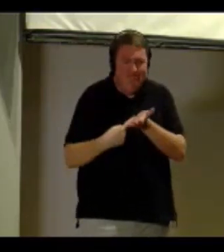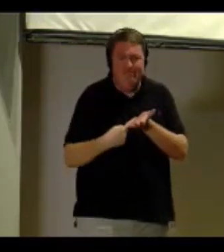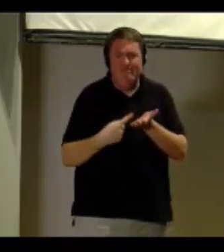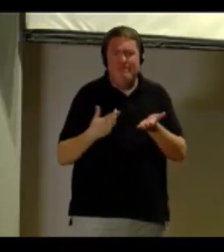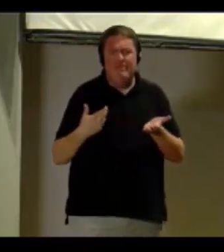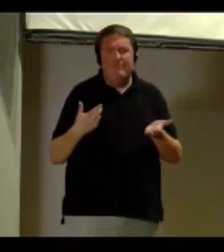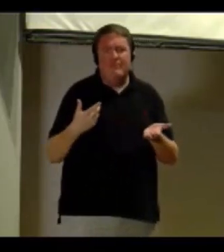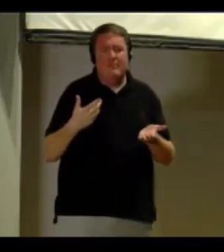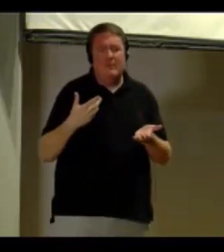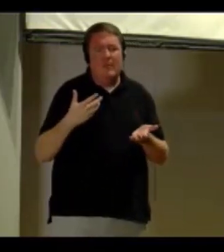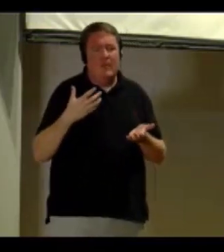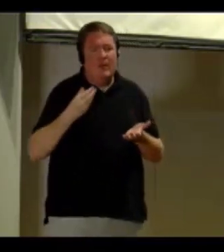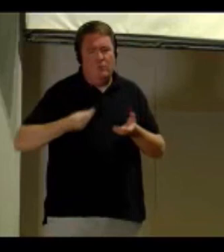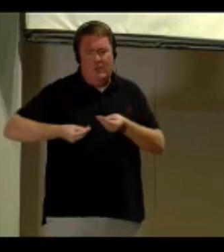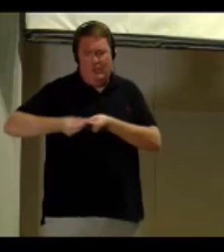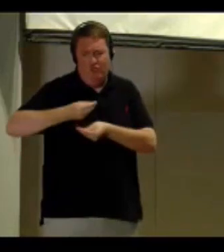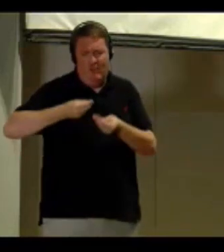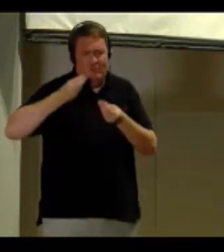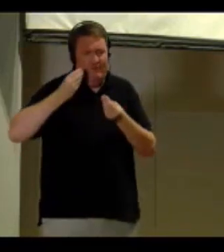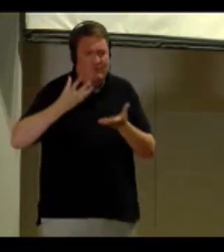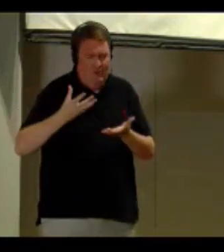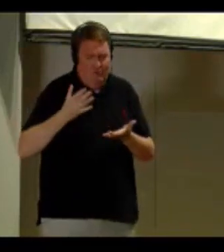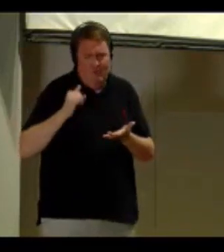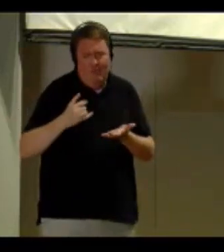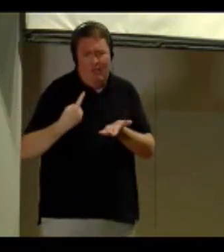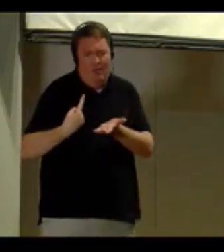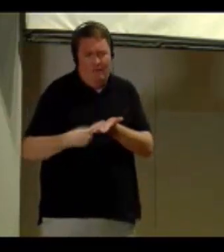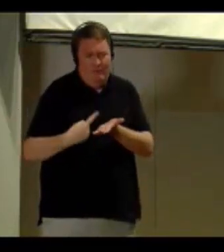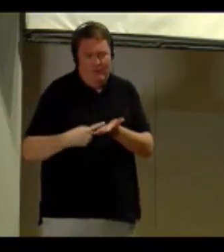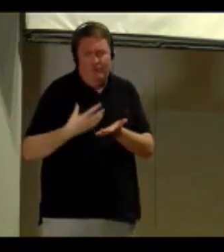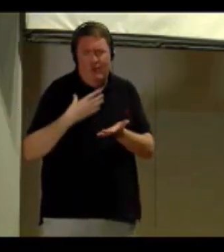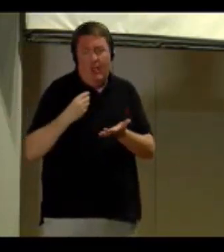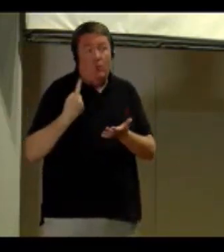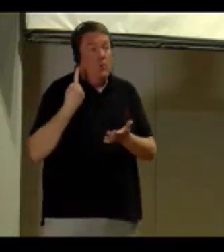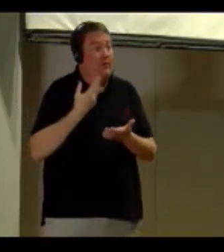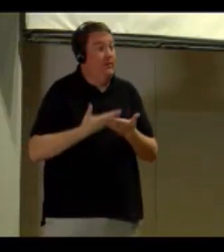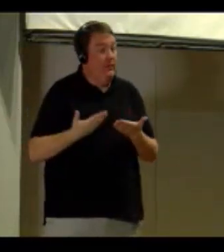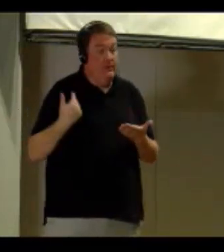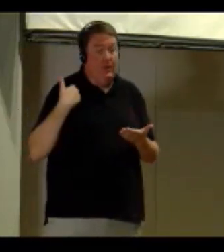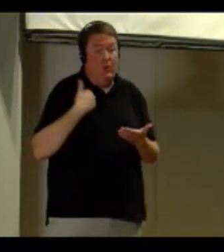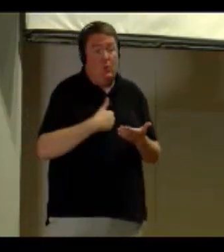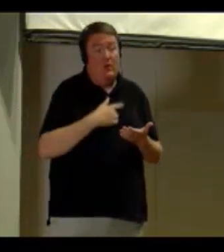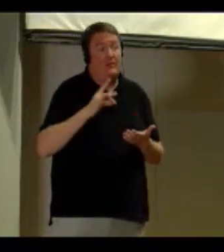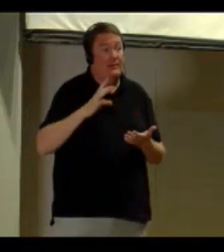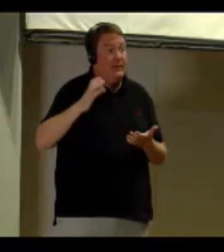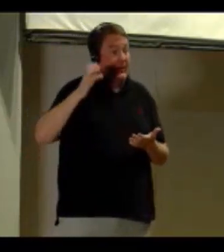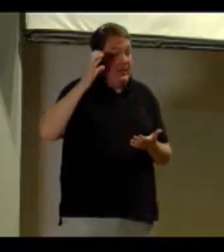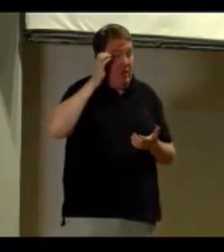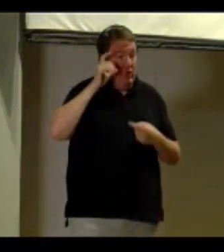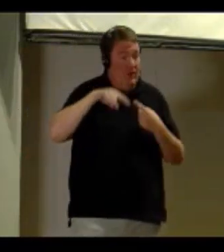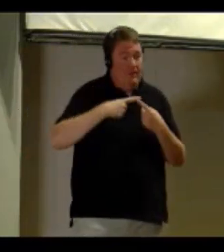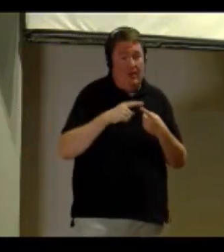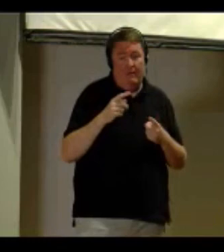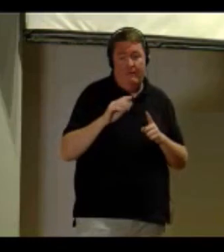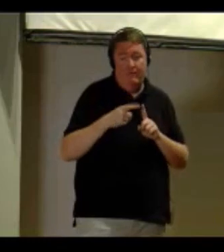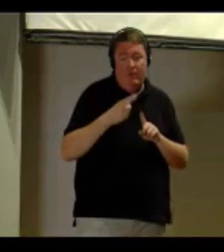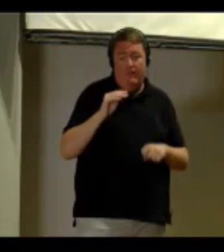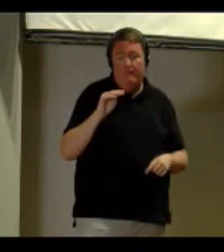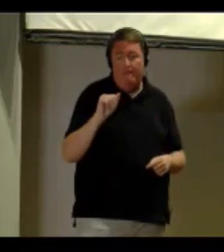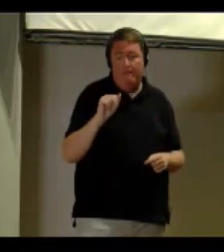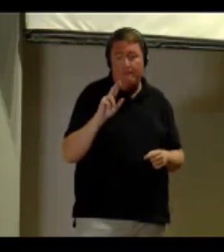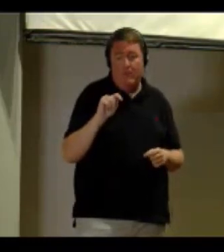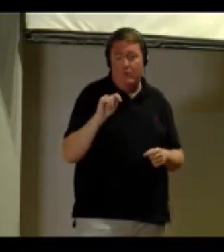an exchange of information. And one of the things that we had an opportunity to hear a little bit about from Martin and to read